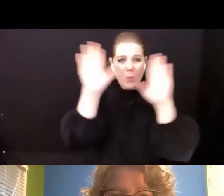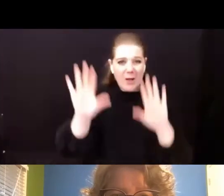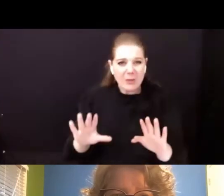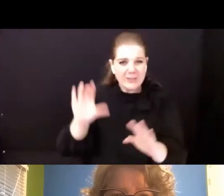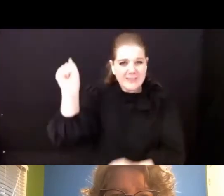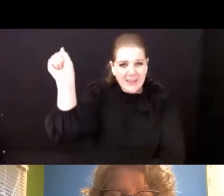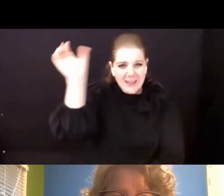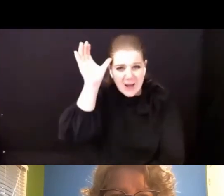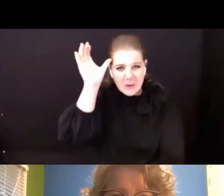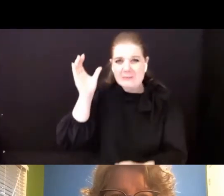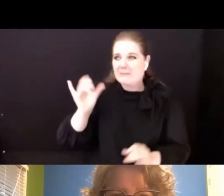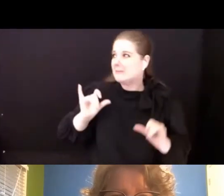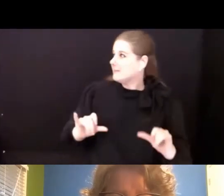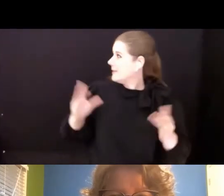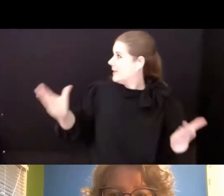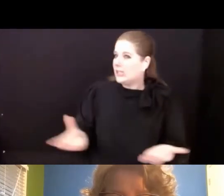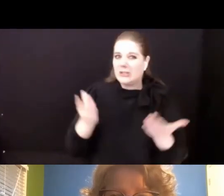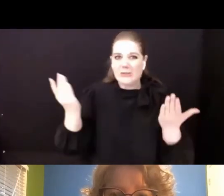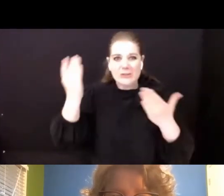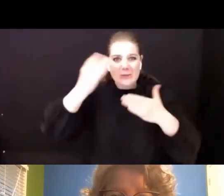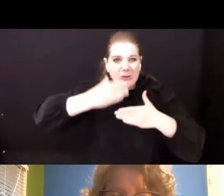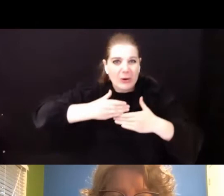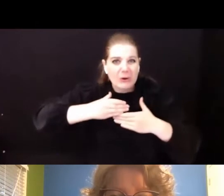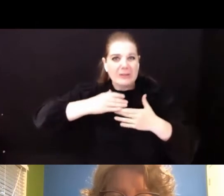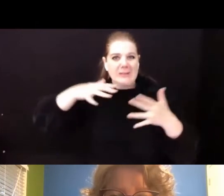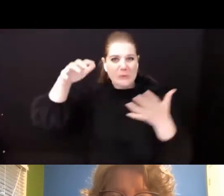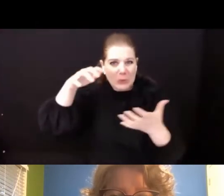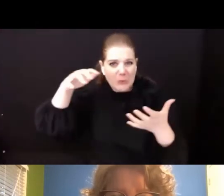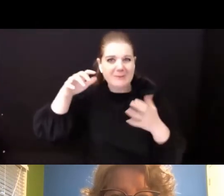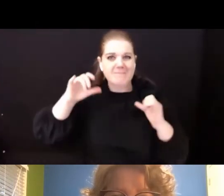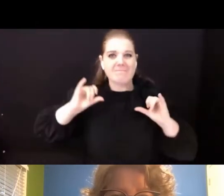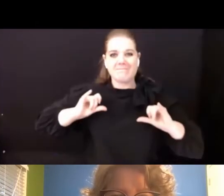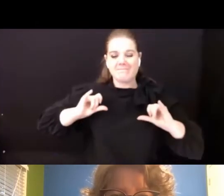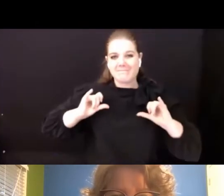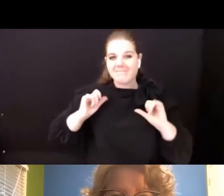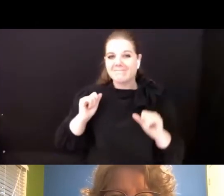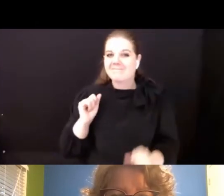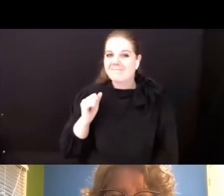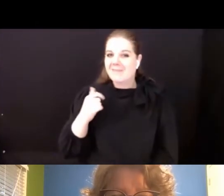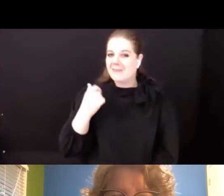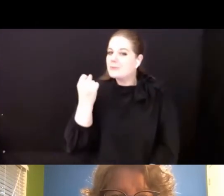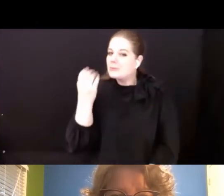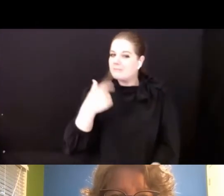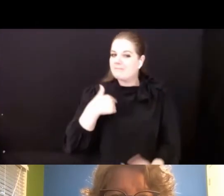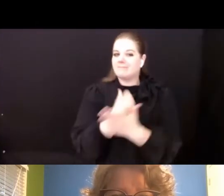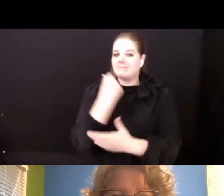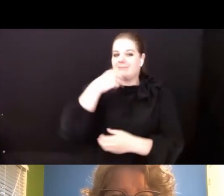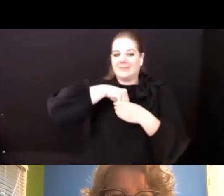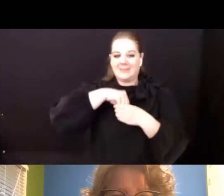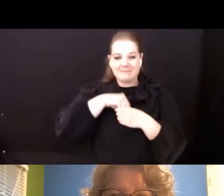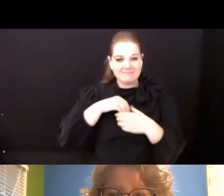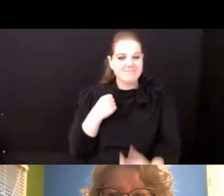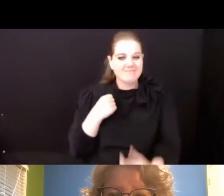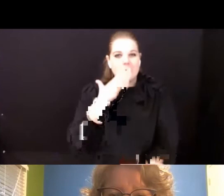we just got a downpour of rain. So I'm glad I'm inside. And it is so good to